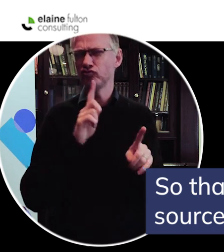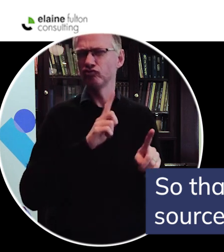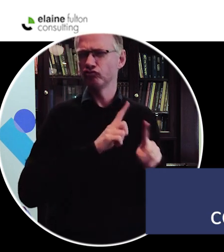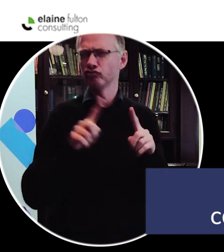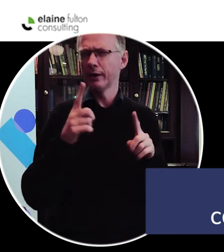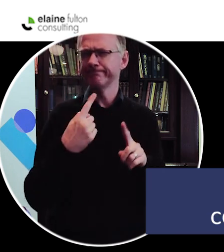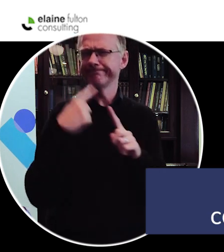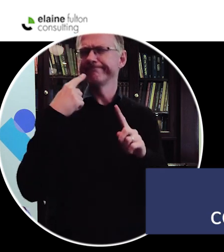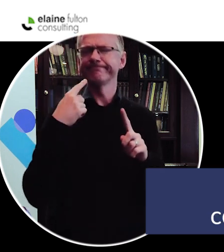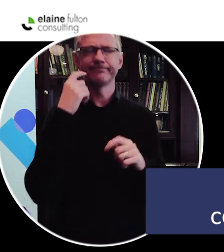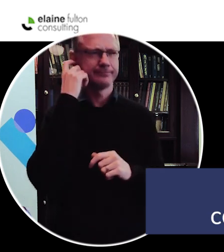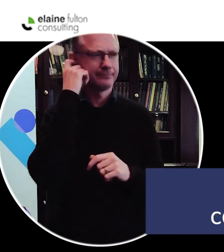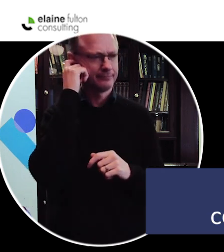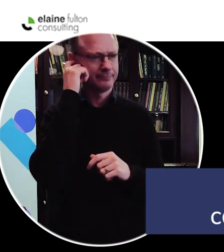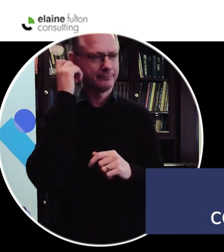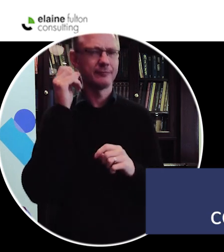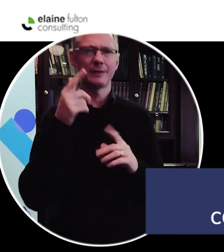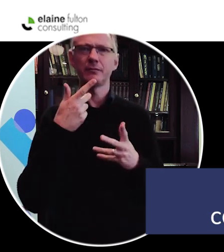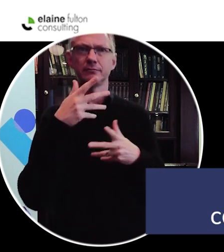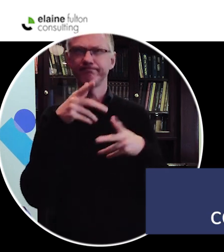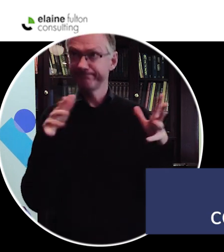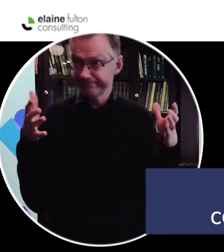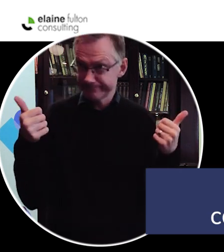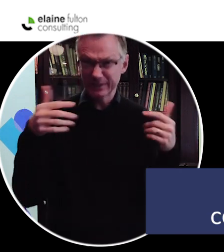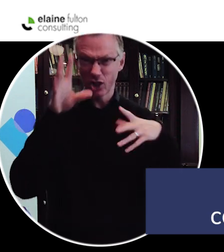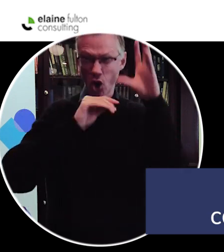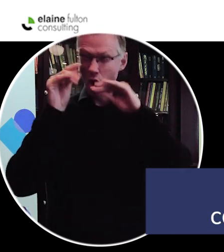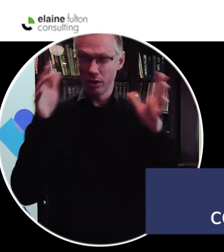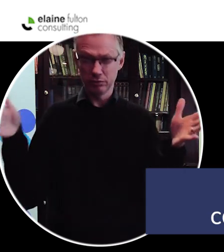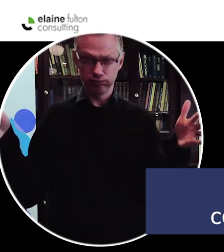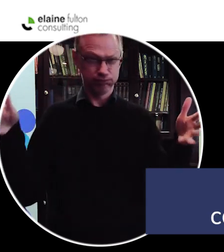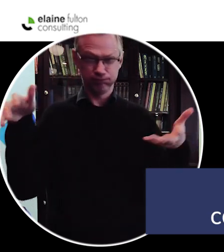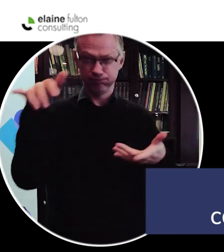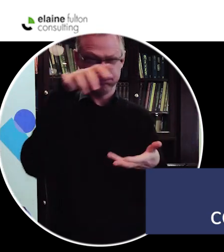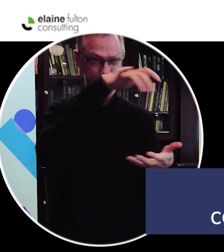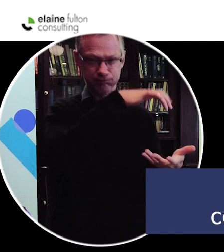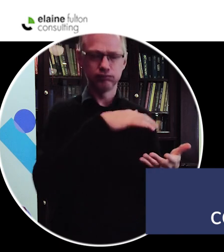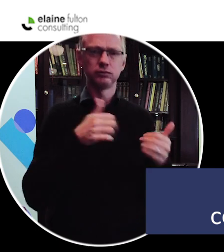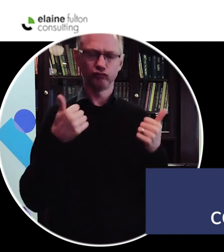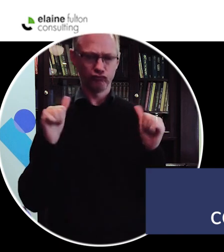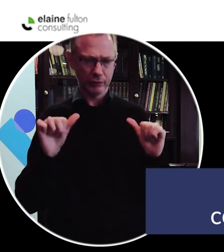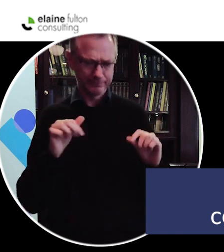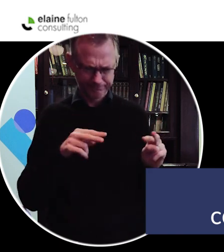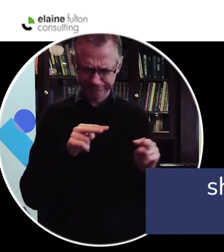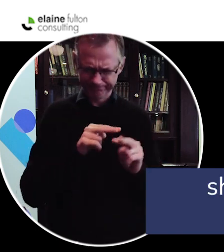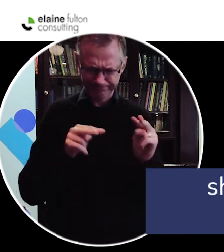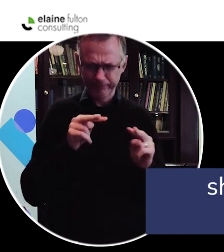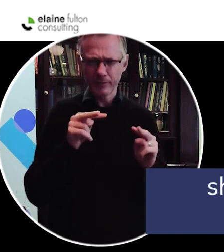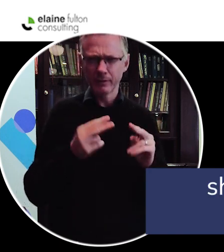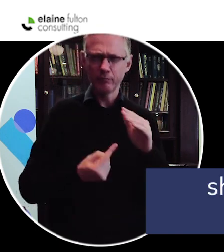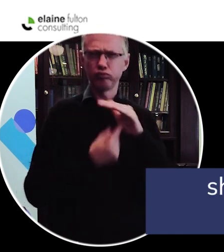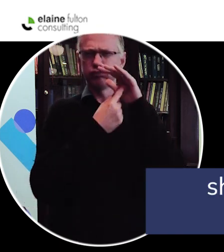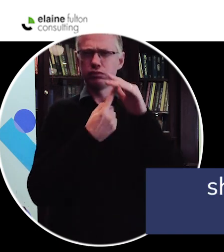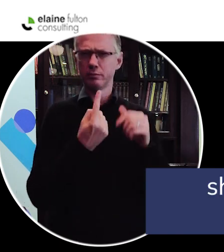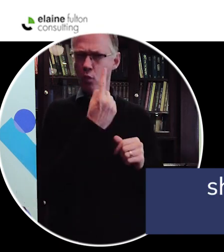possible. Then we'll pull together the learning and come up with priorities for further development, share more widely